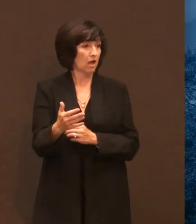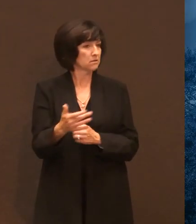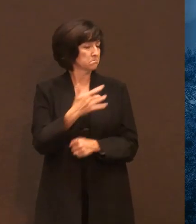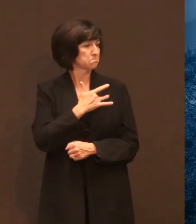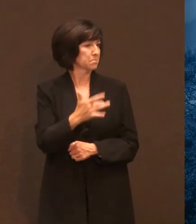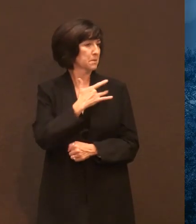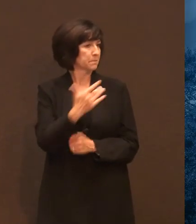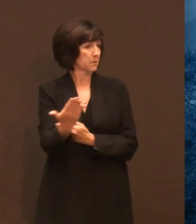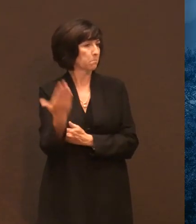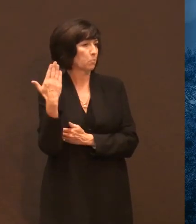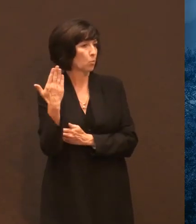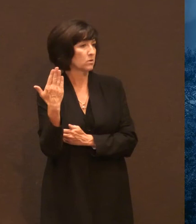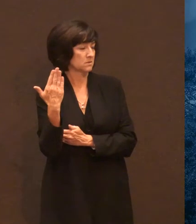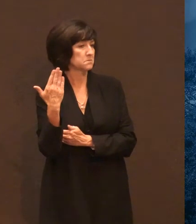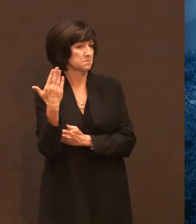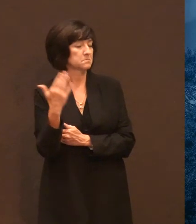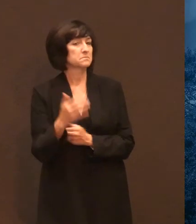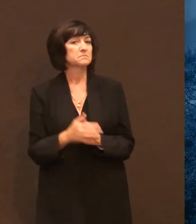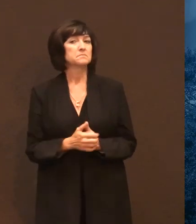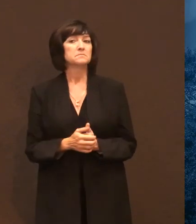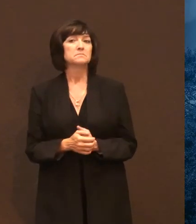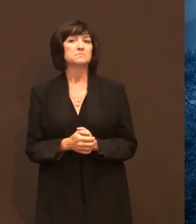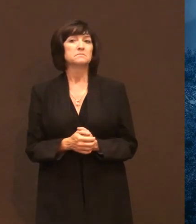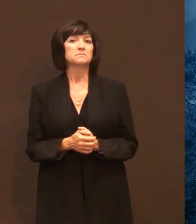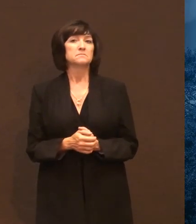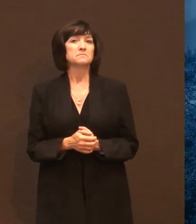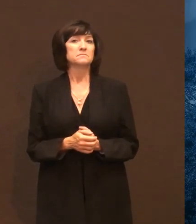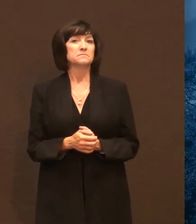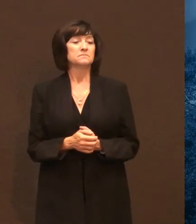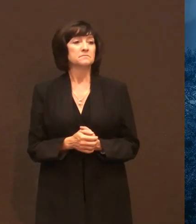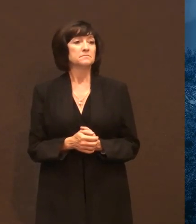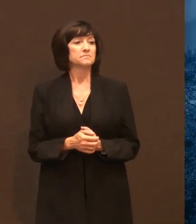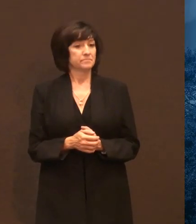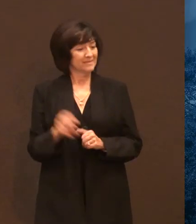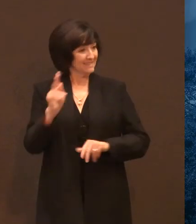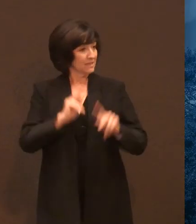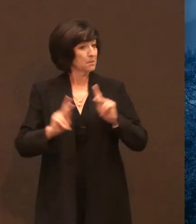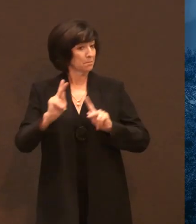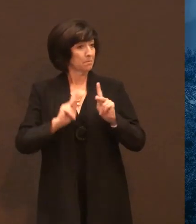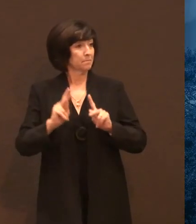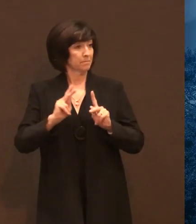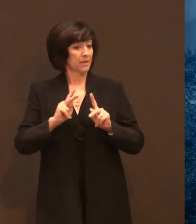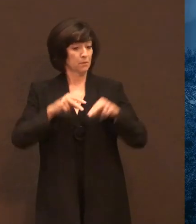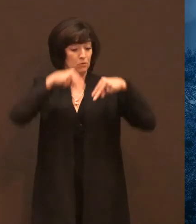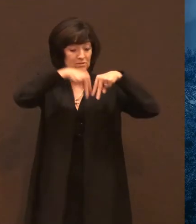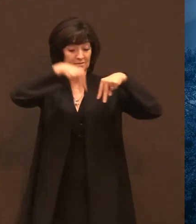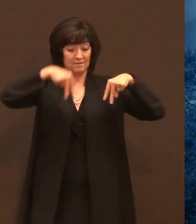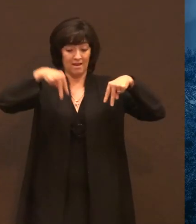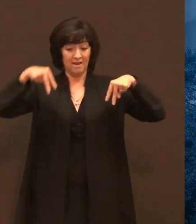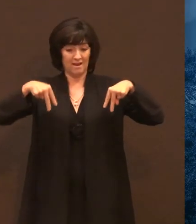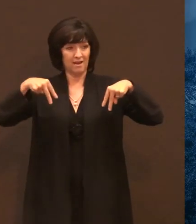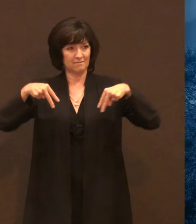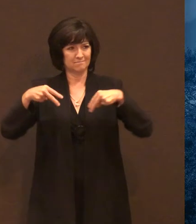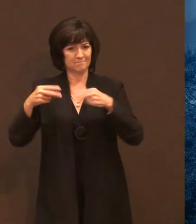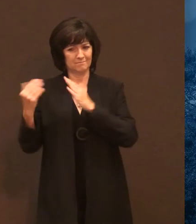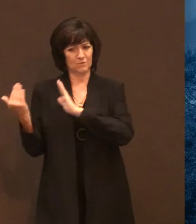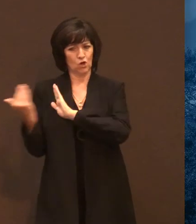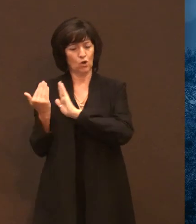normally, but folks are pretty close together. And you don't really have